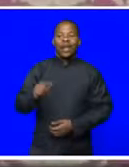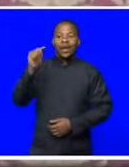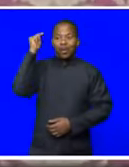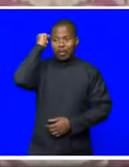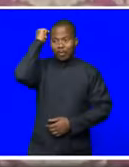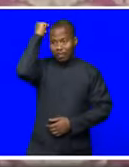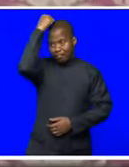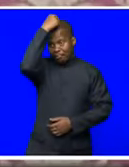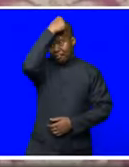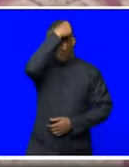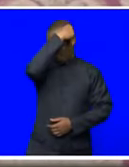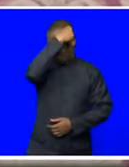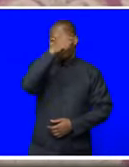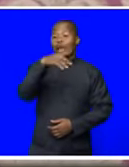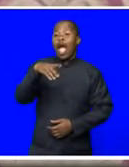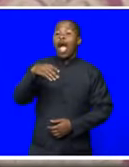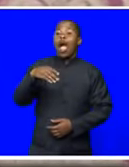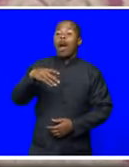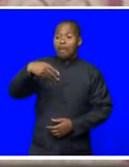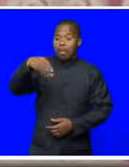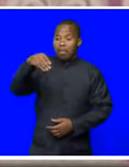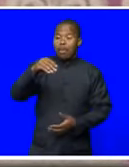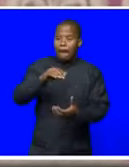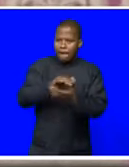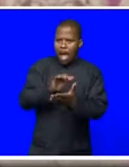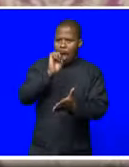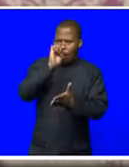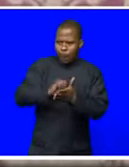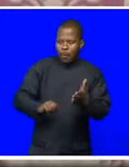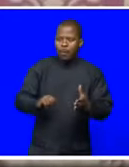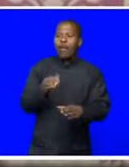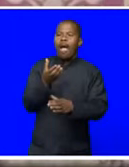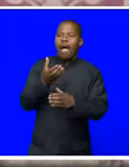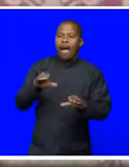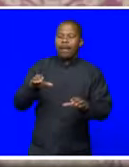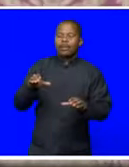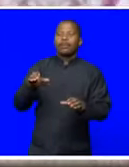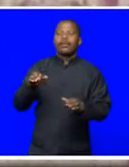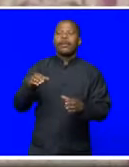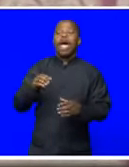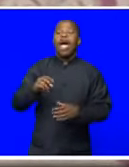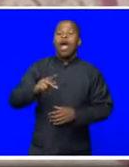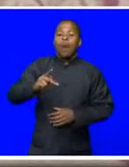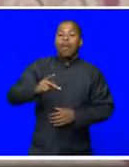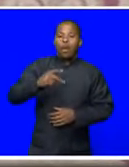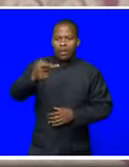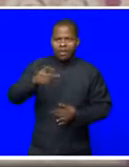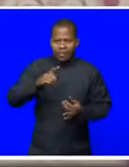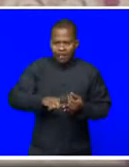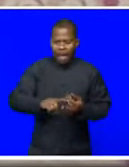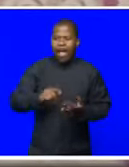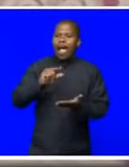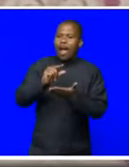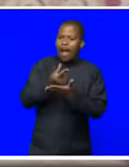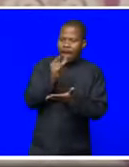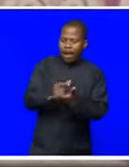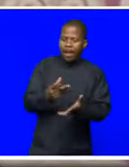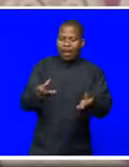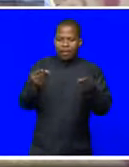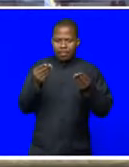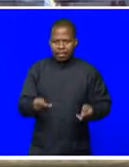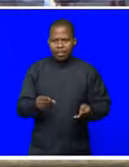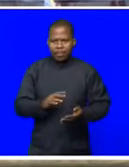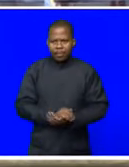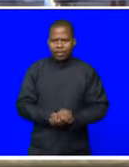His Majesty King Eswatini III today received letters of credence from the Ambassador of Portugal to Eswatini and the Ambassador of Ghana to